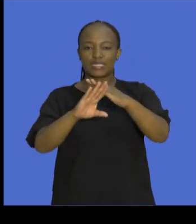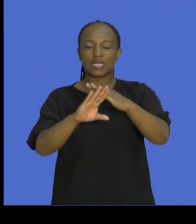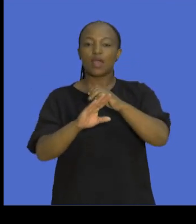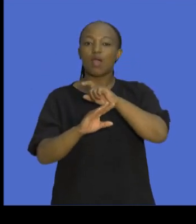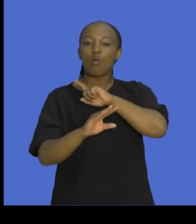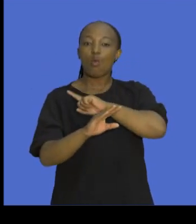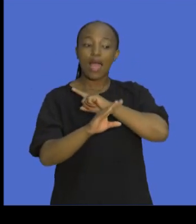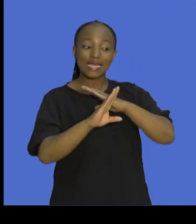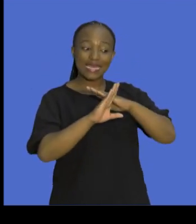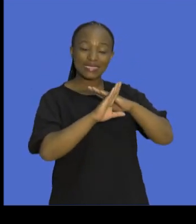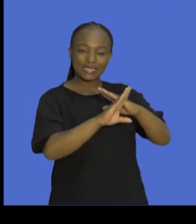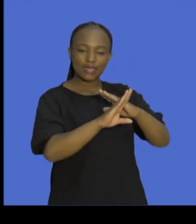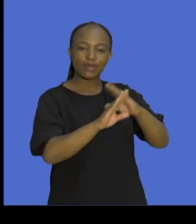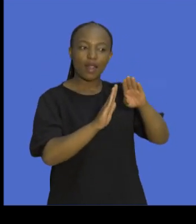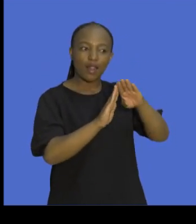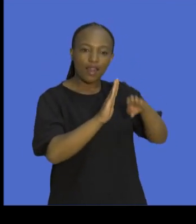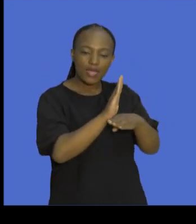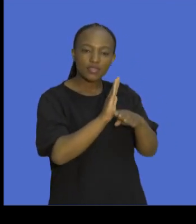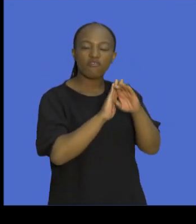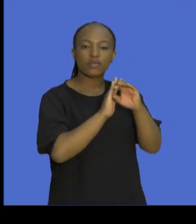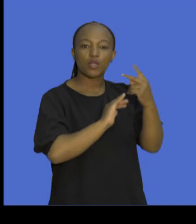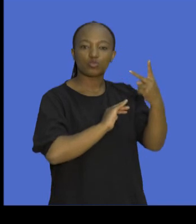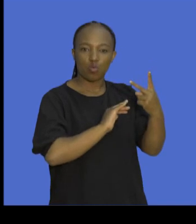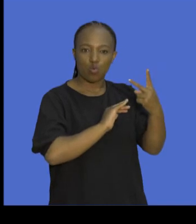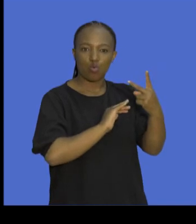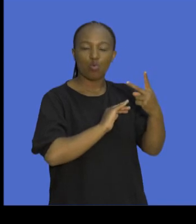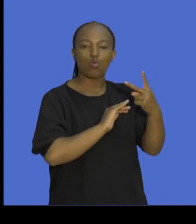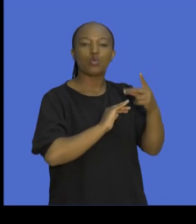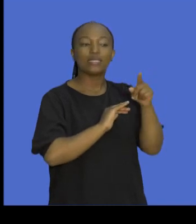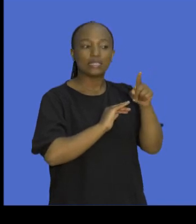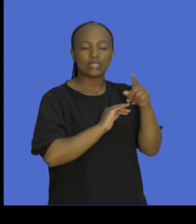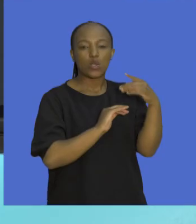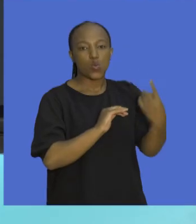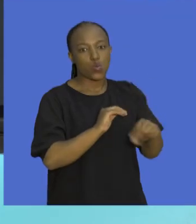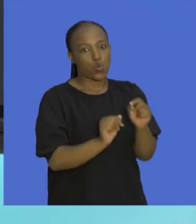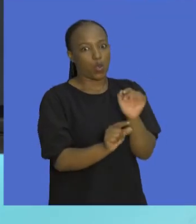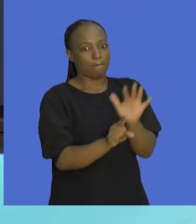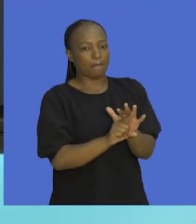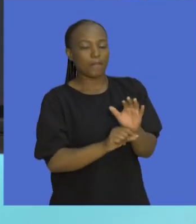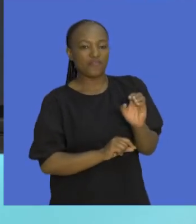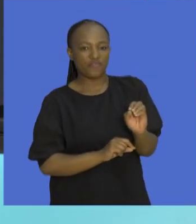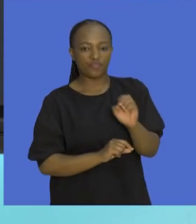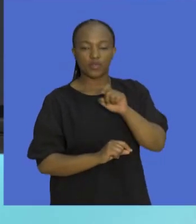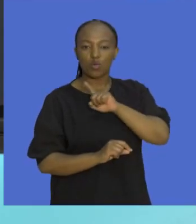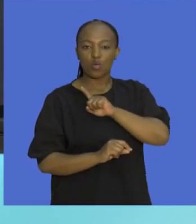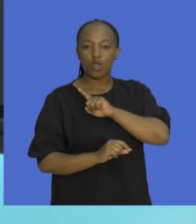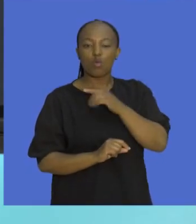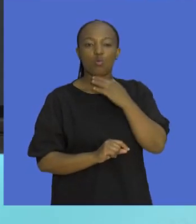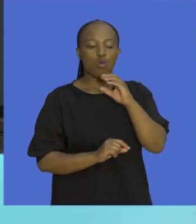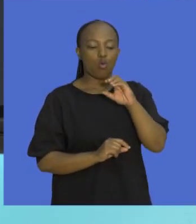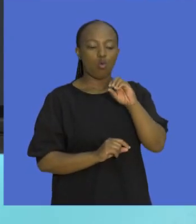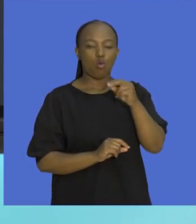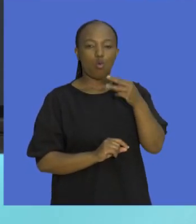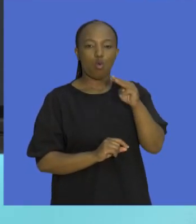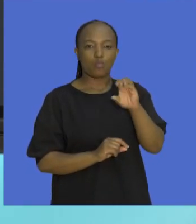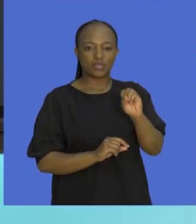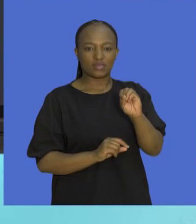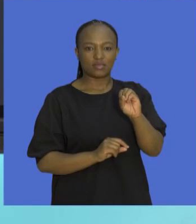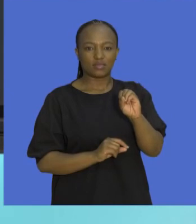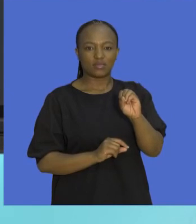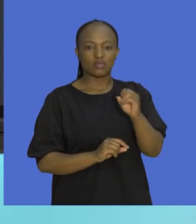the resistor with the smallest resistance. That's a very, very important, implication. Now, you realize that the 2